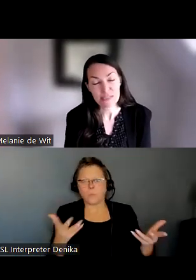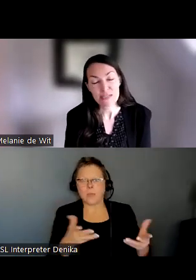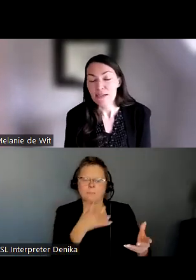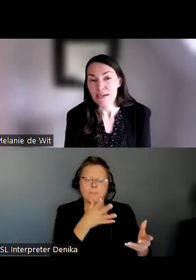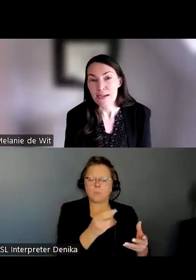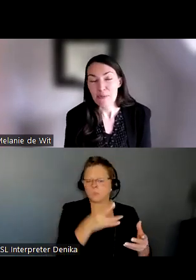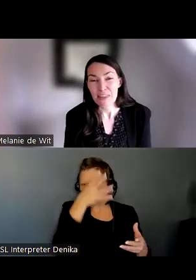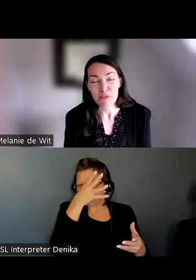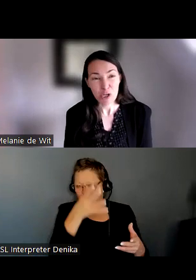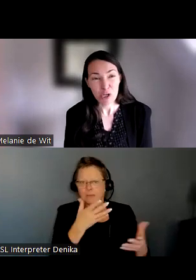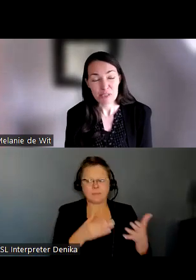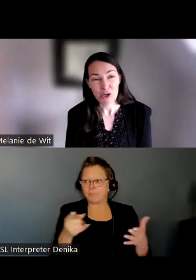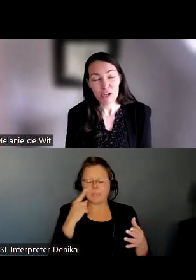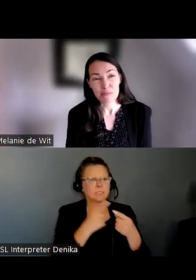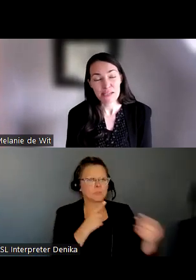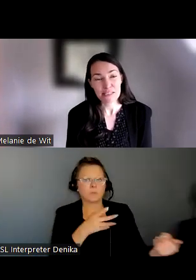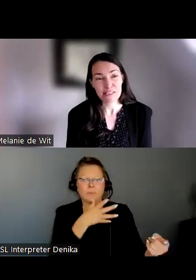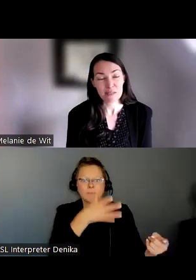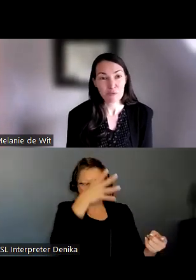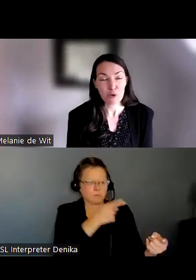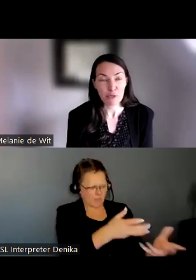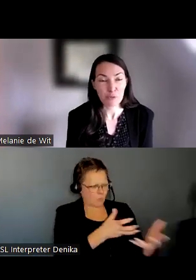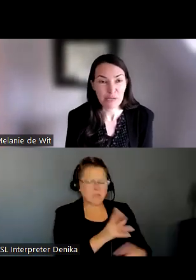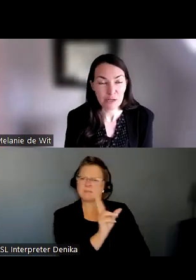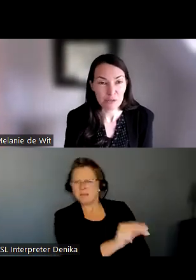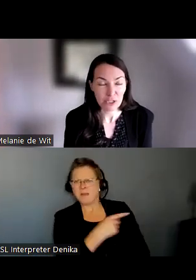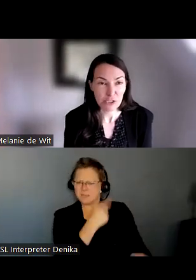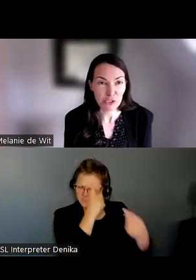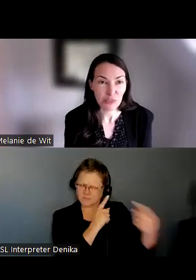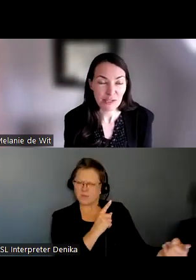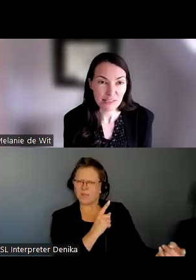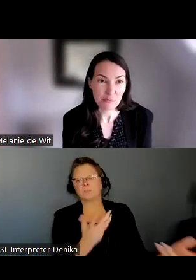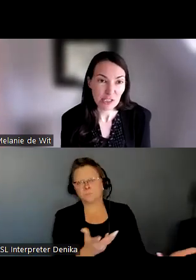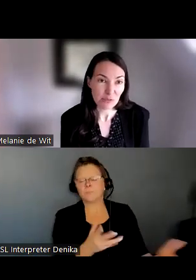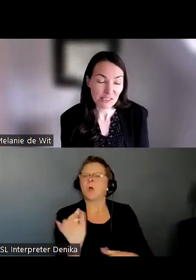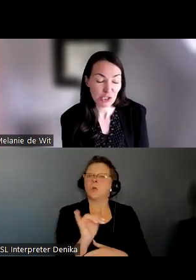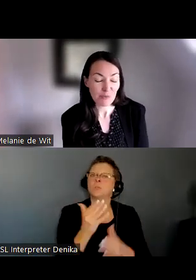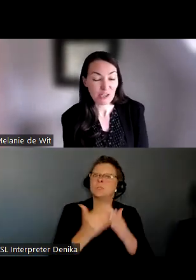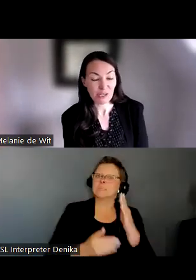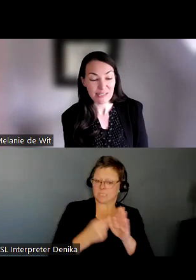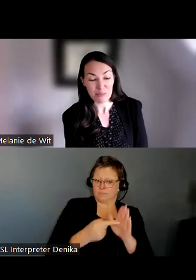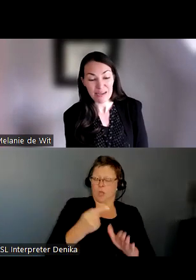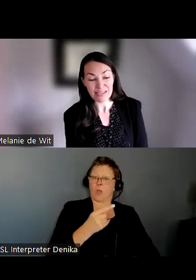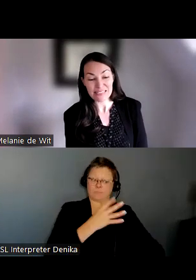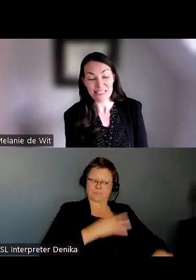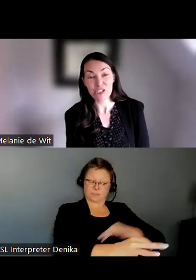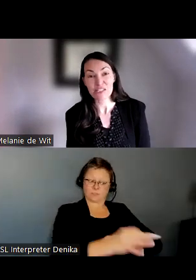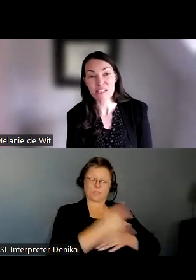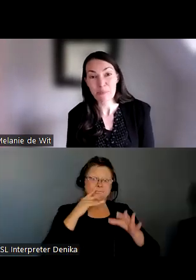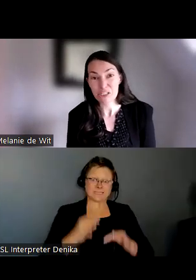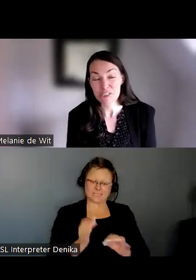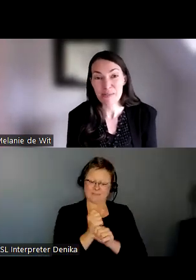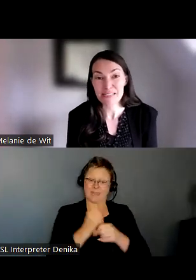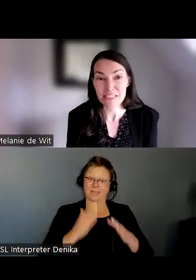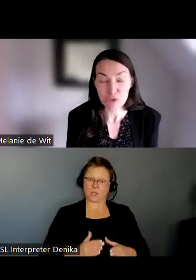want. And then from time to time, cases come forward around a concern that a substitute decision maker isn't making decisions